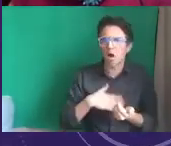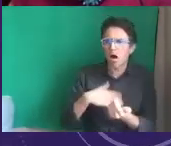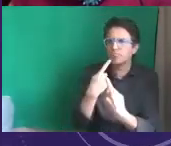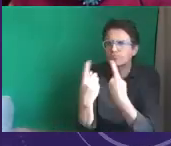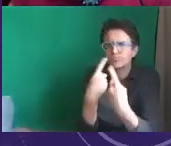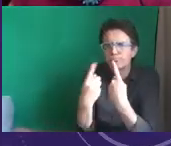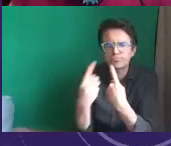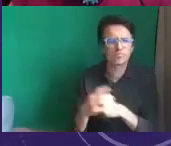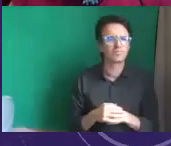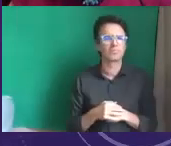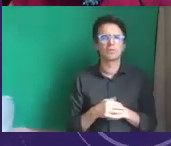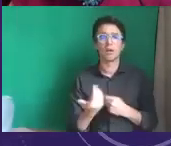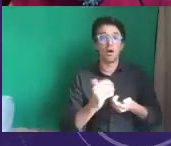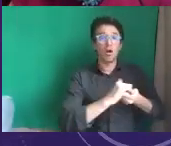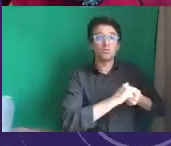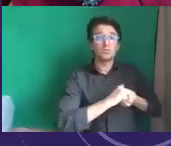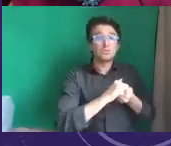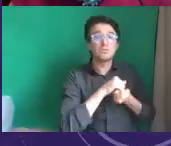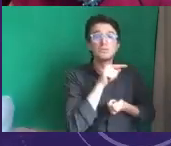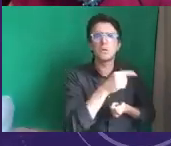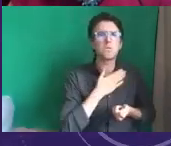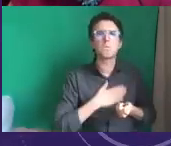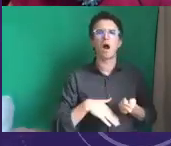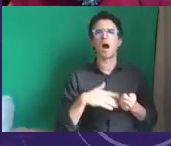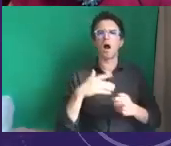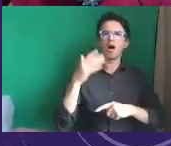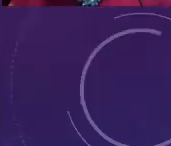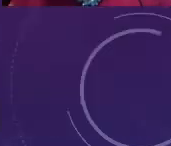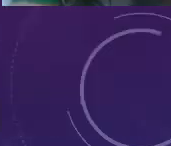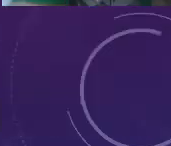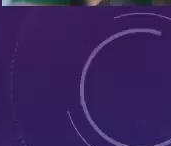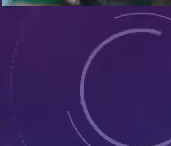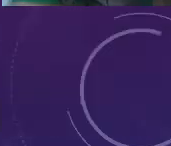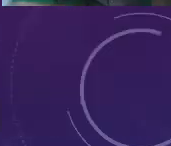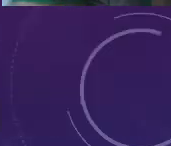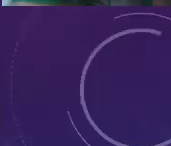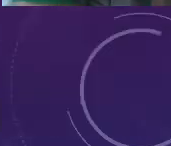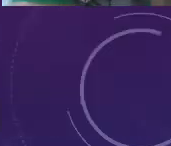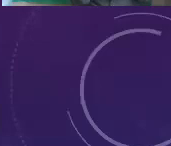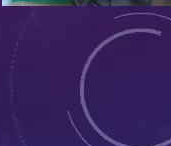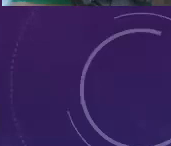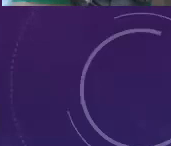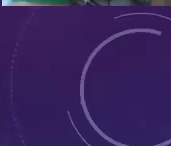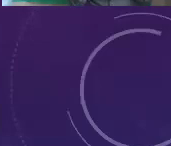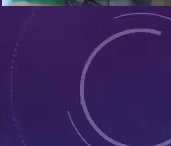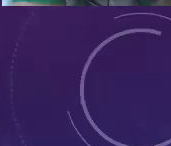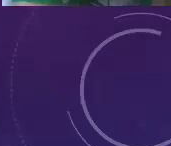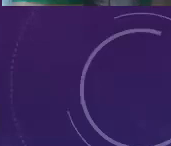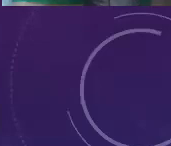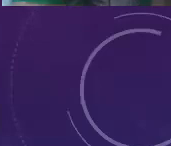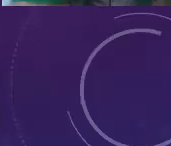States? So one question I never ask, can my organization afford the accessibility